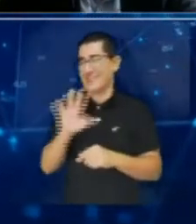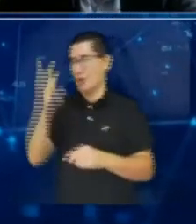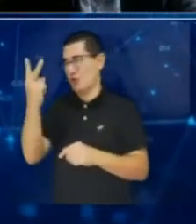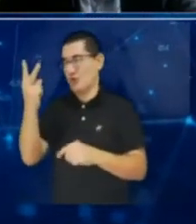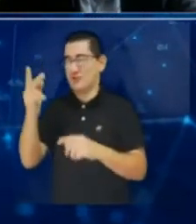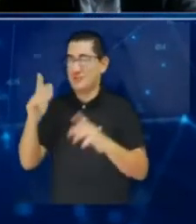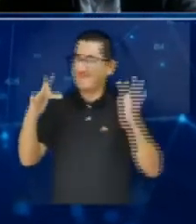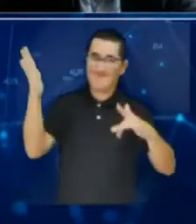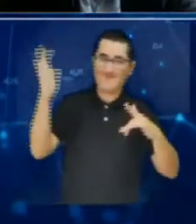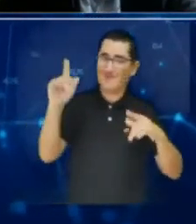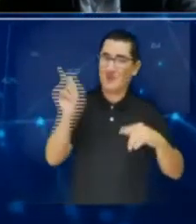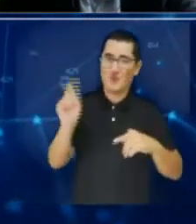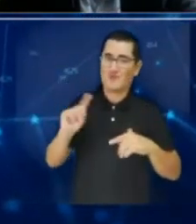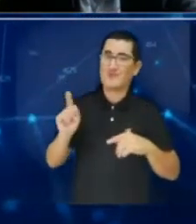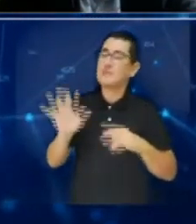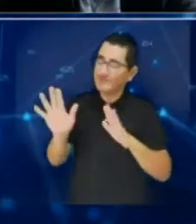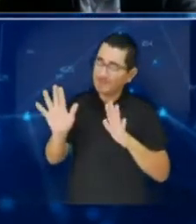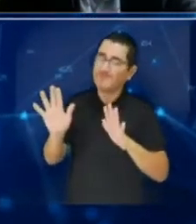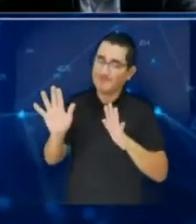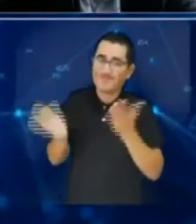an implication in region two.